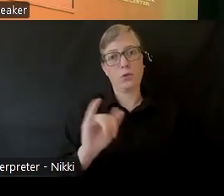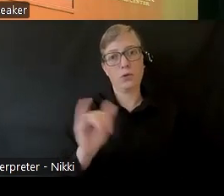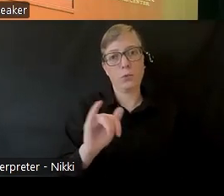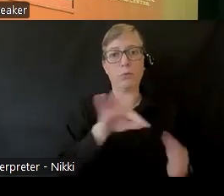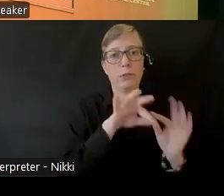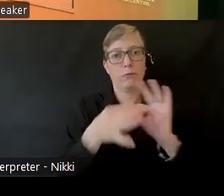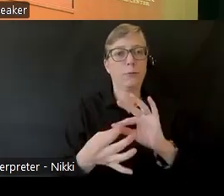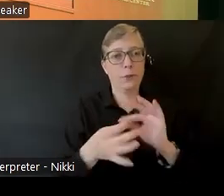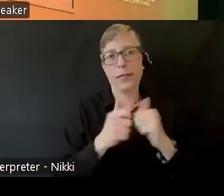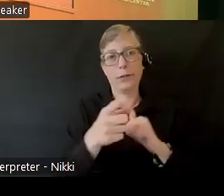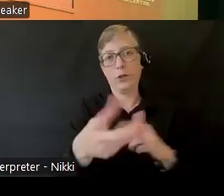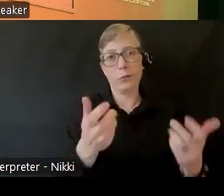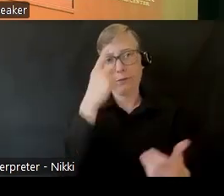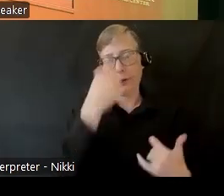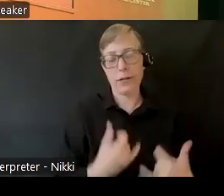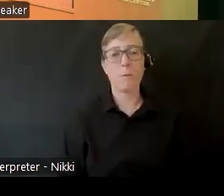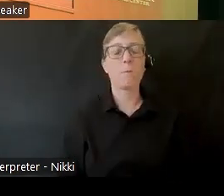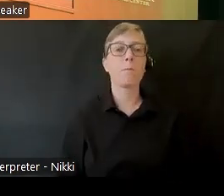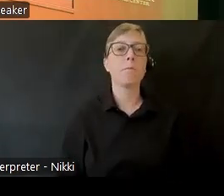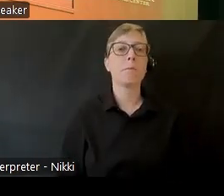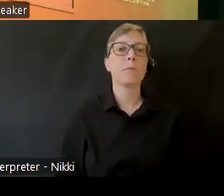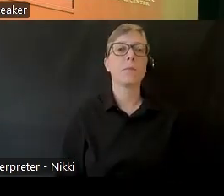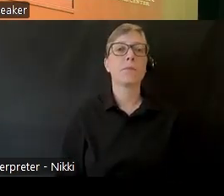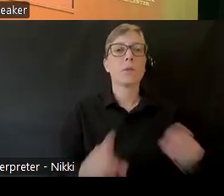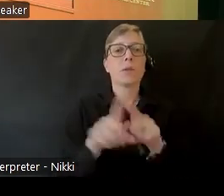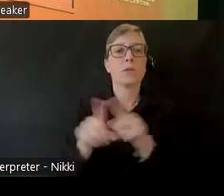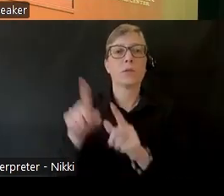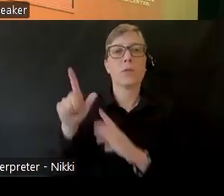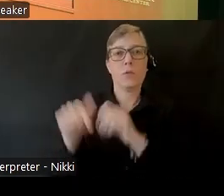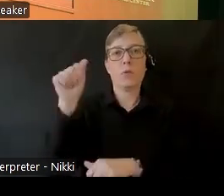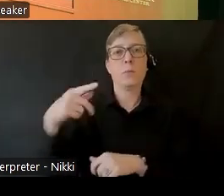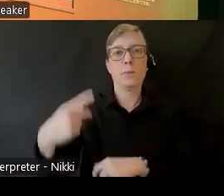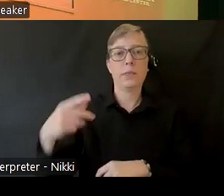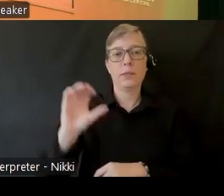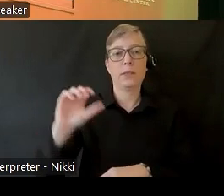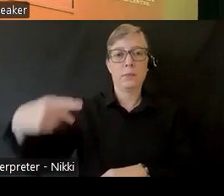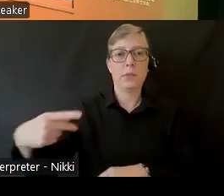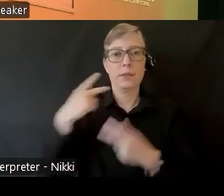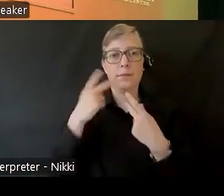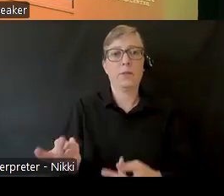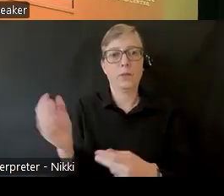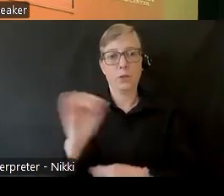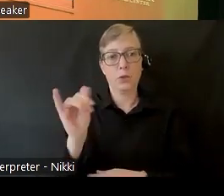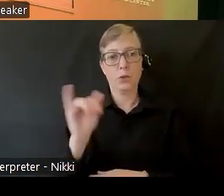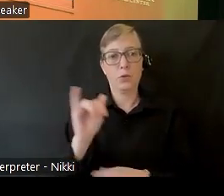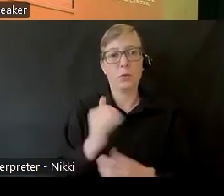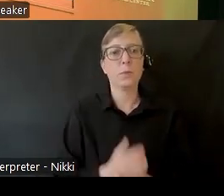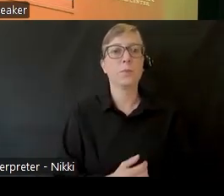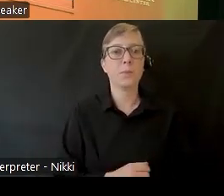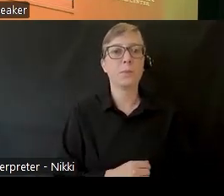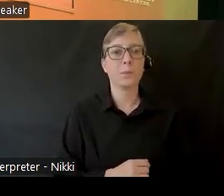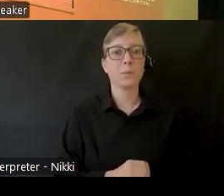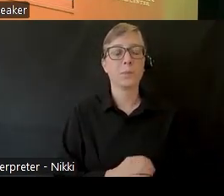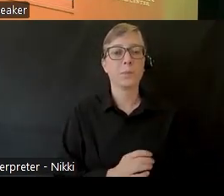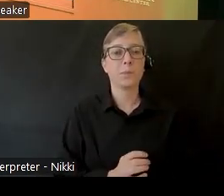now. And then there's also lower PCP visits as well, which is consistent with what I had seen previously in my other studies.